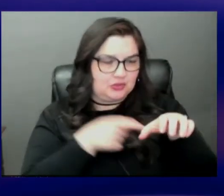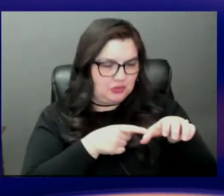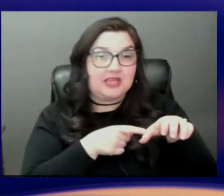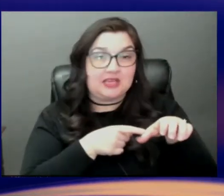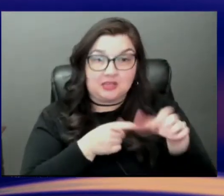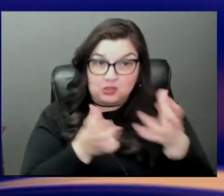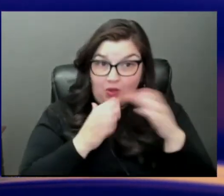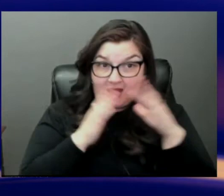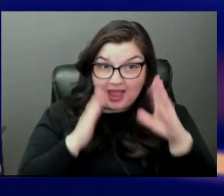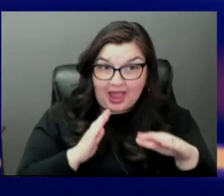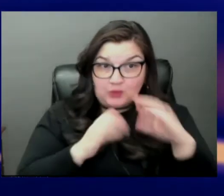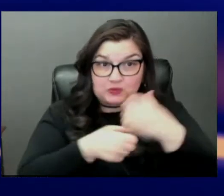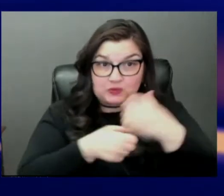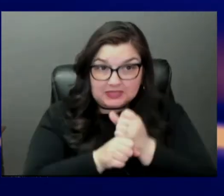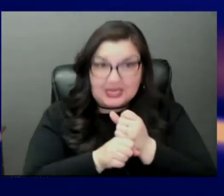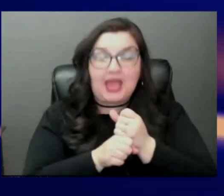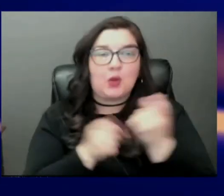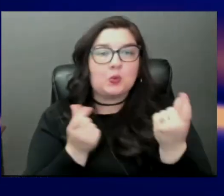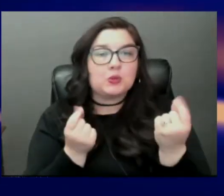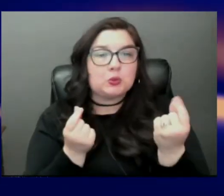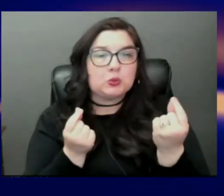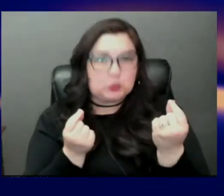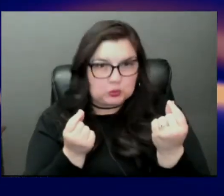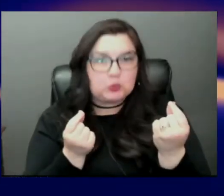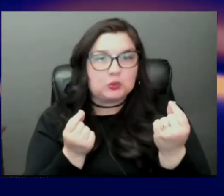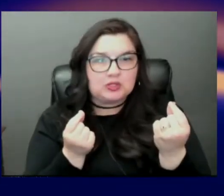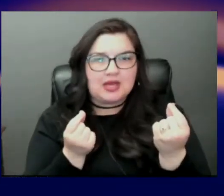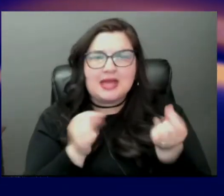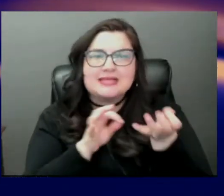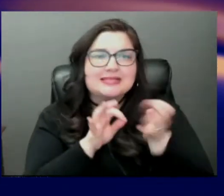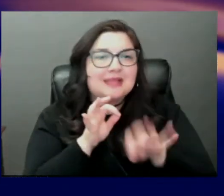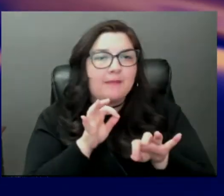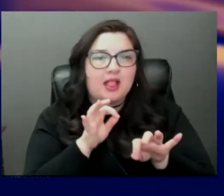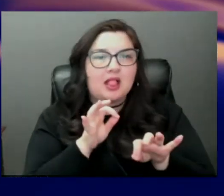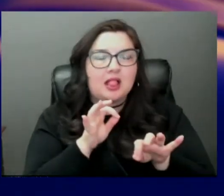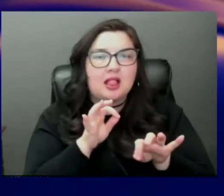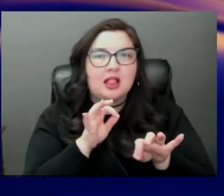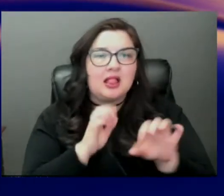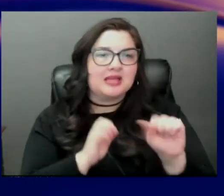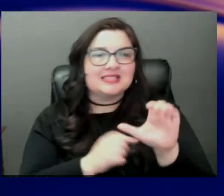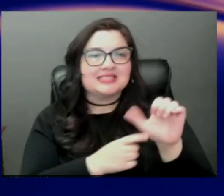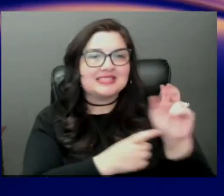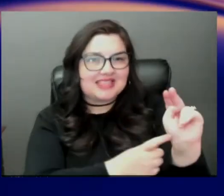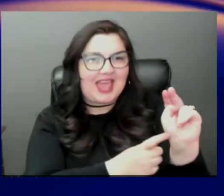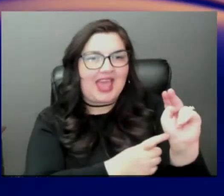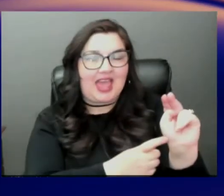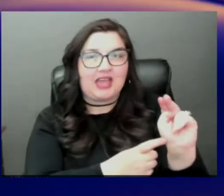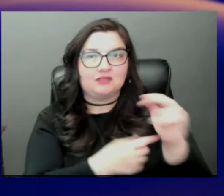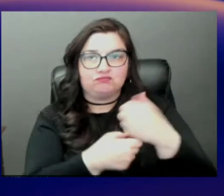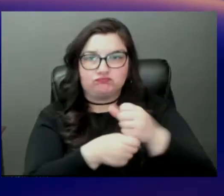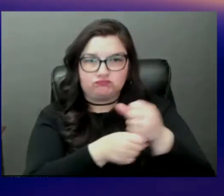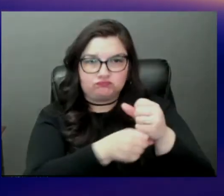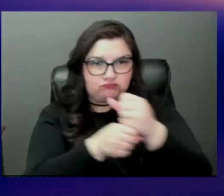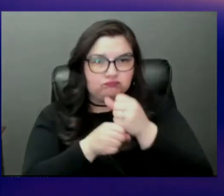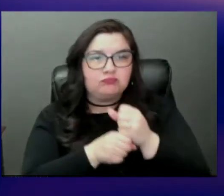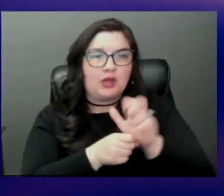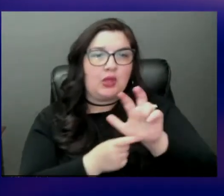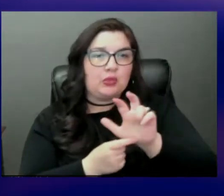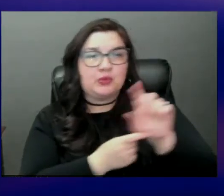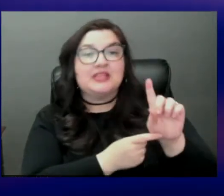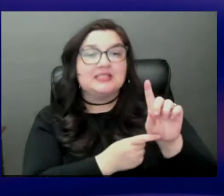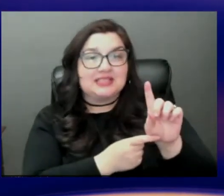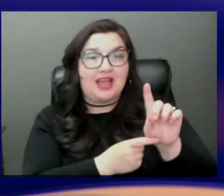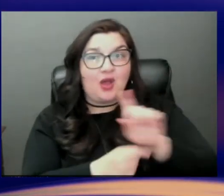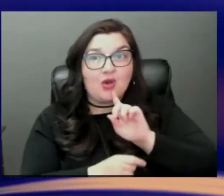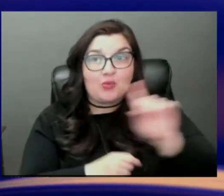you can do a very simple scan to create a 3D model or a reality capture model of your house.